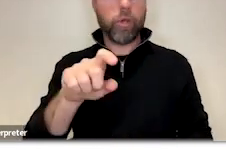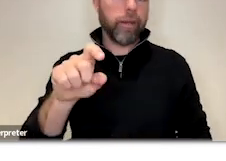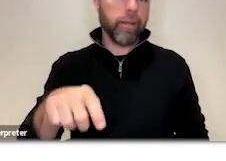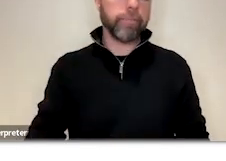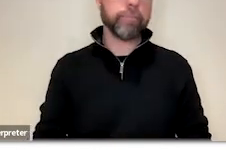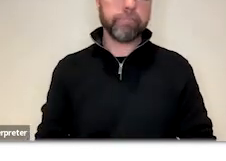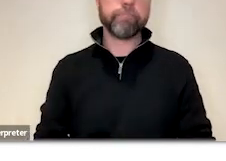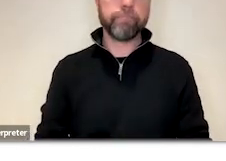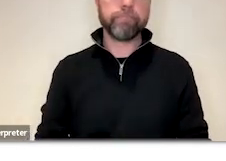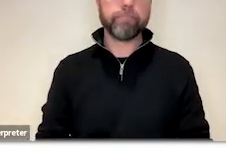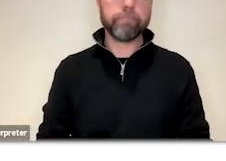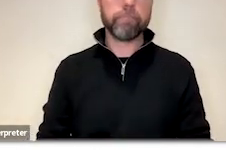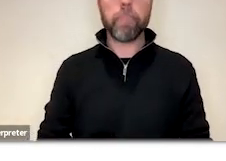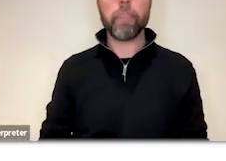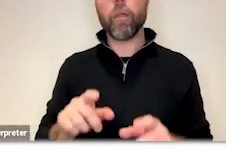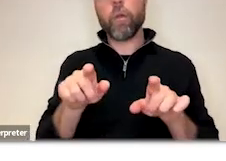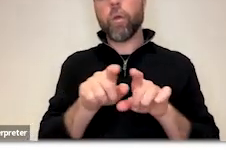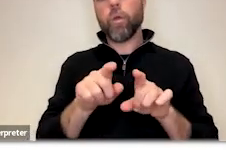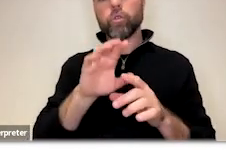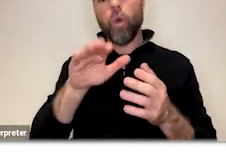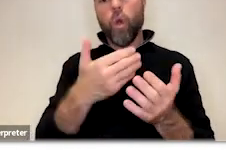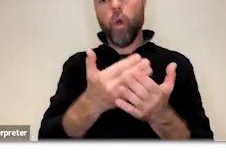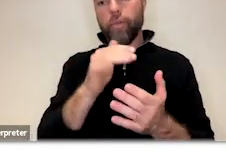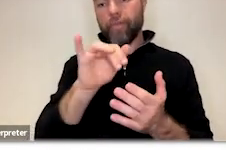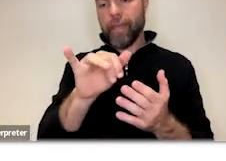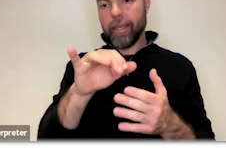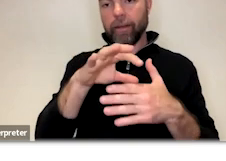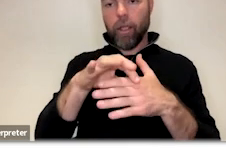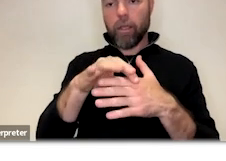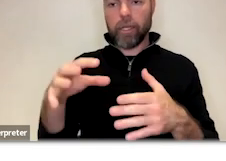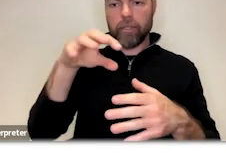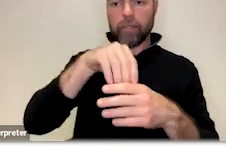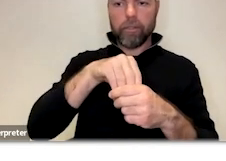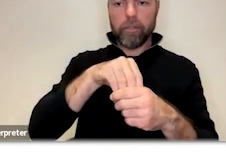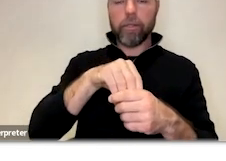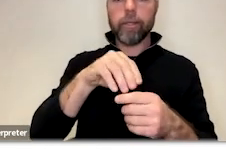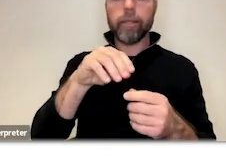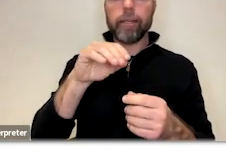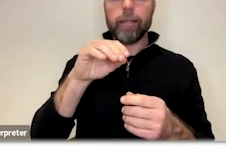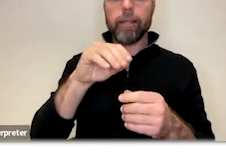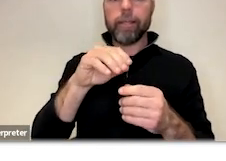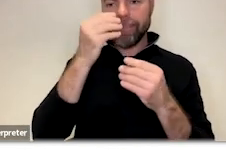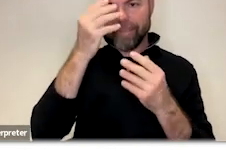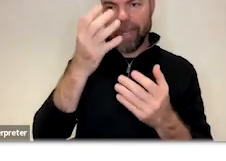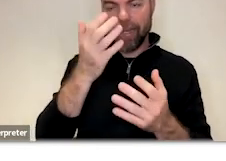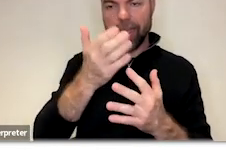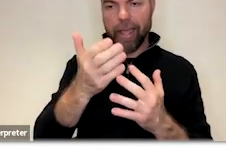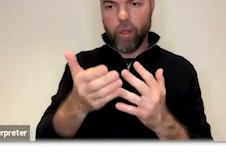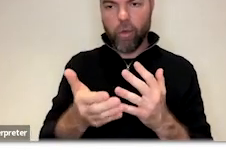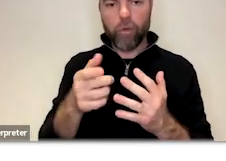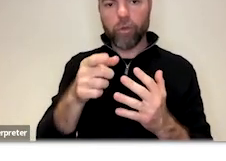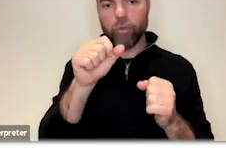And we also put all of that content into a data catalog here where you can take a look